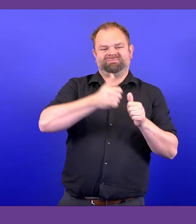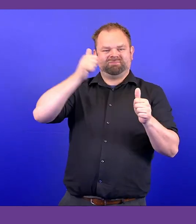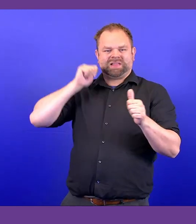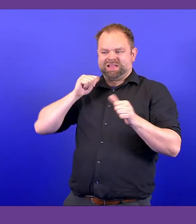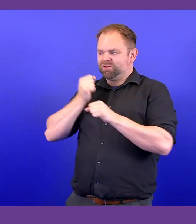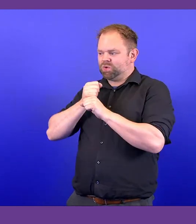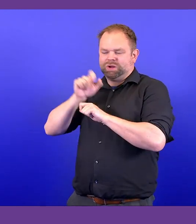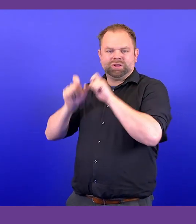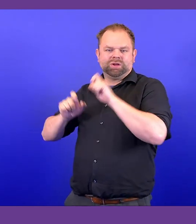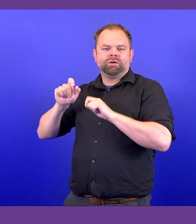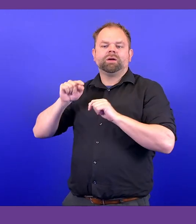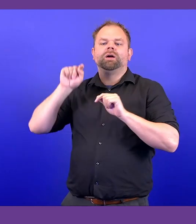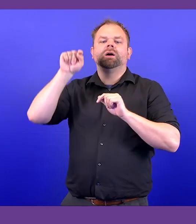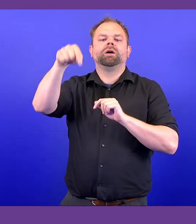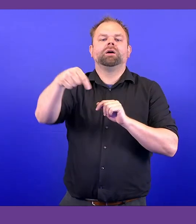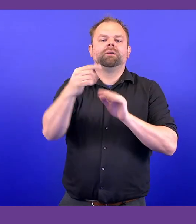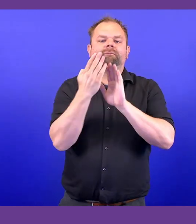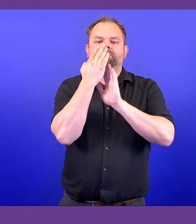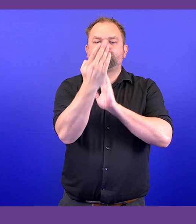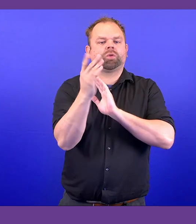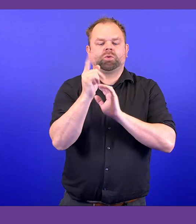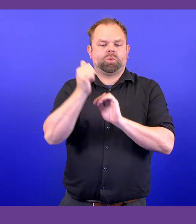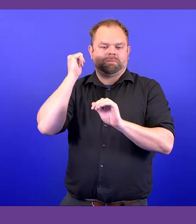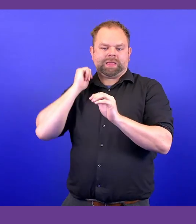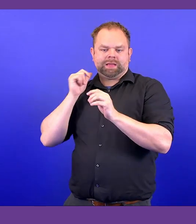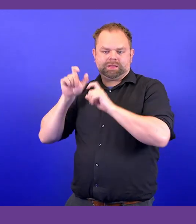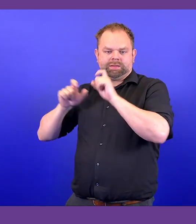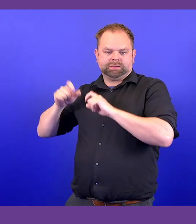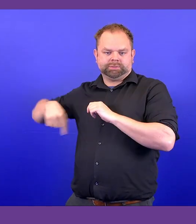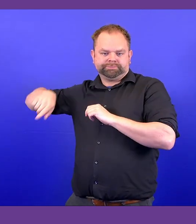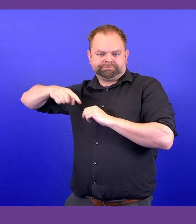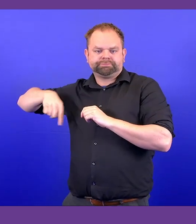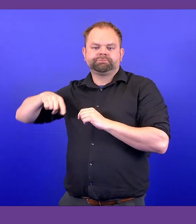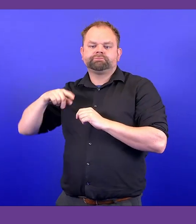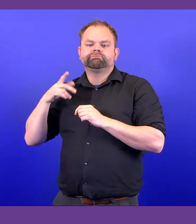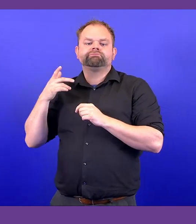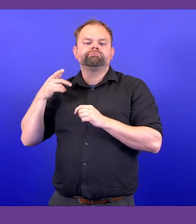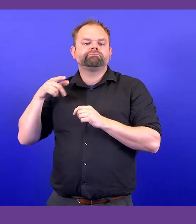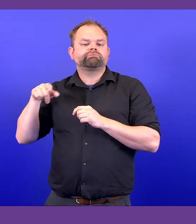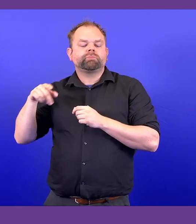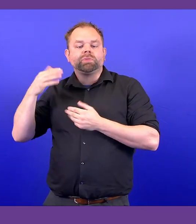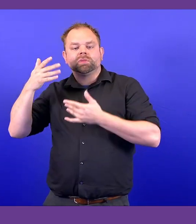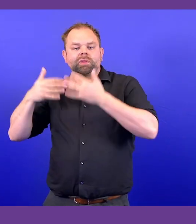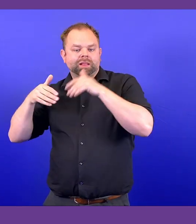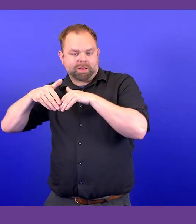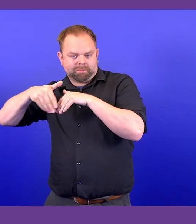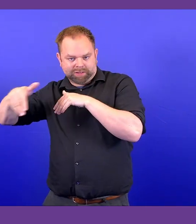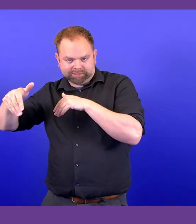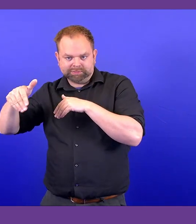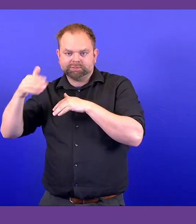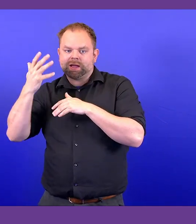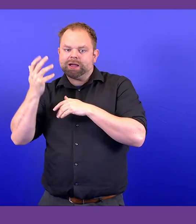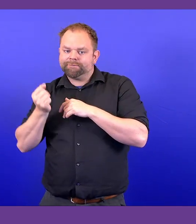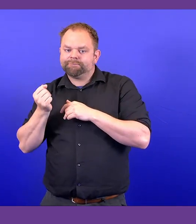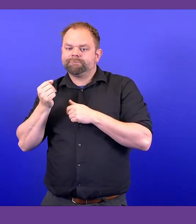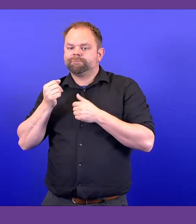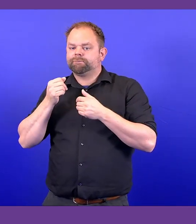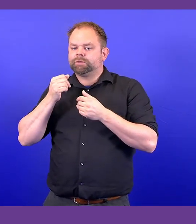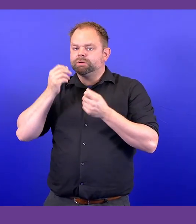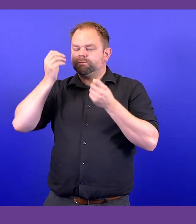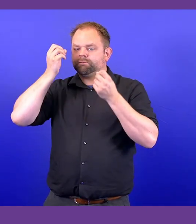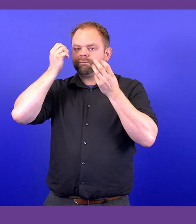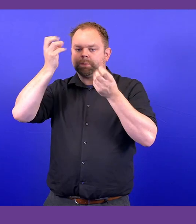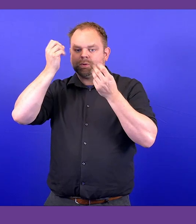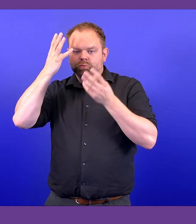how do we take in charge, what are the special tools, luggage, assistant dots, whatever. We have now this database. It's a long